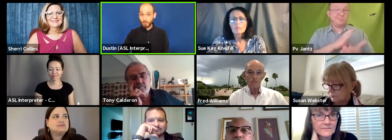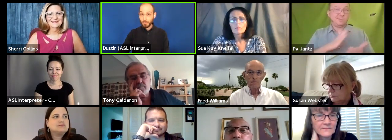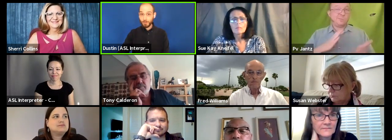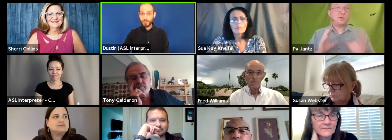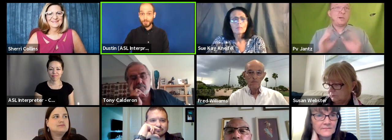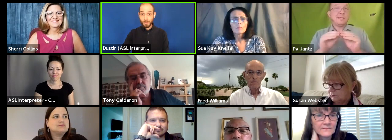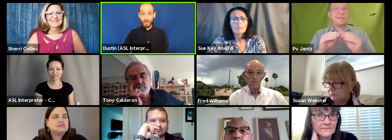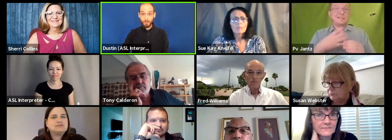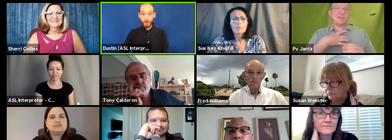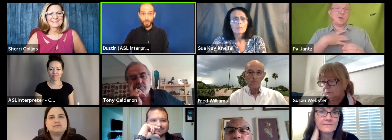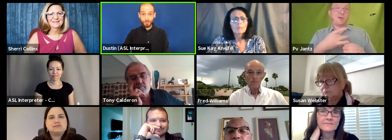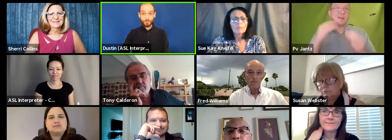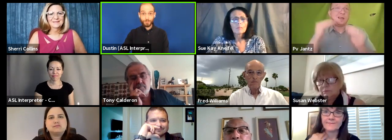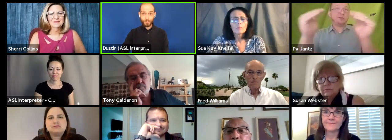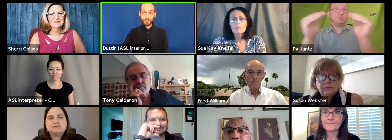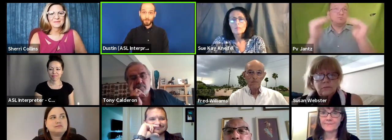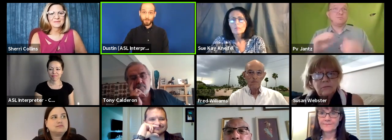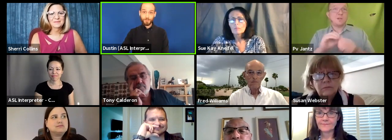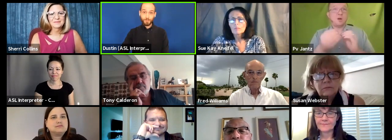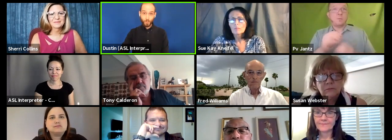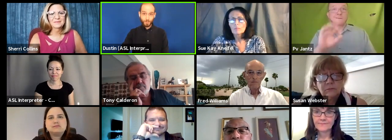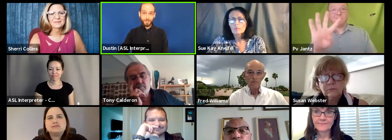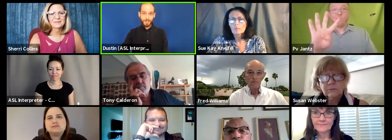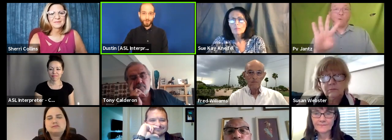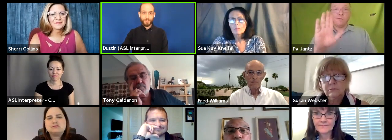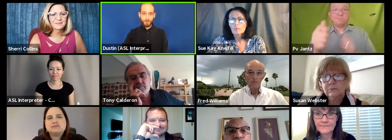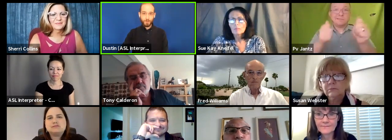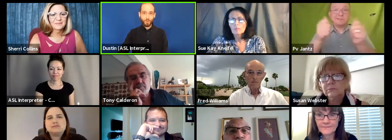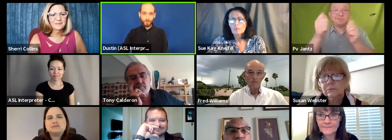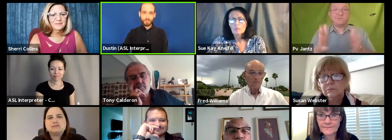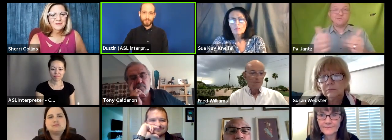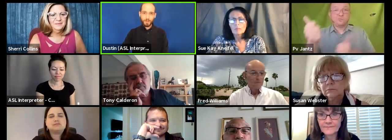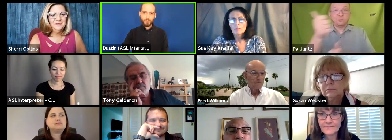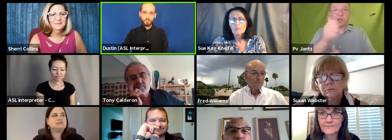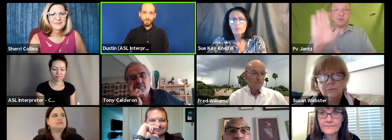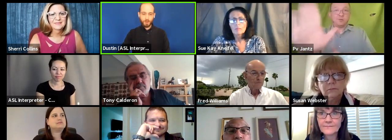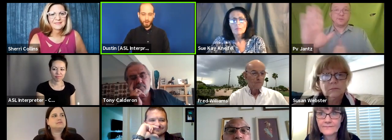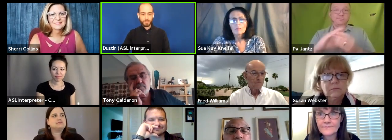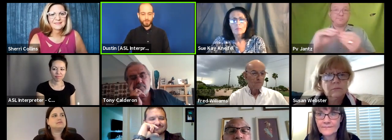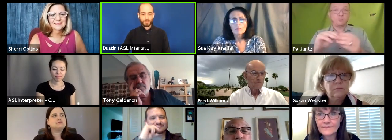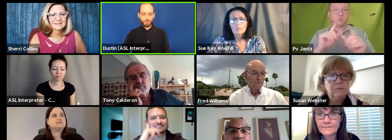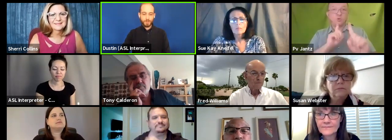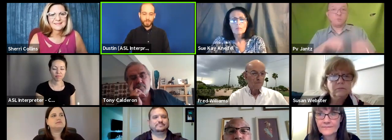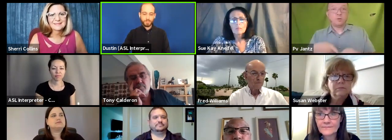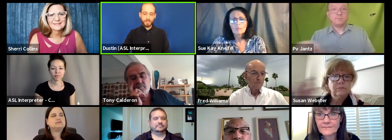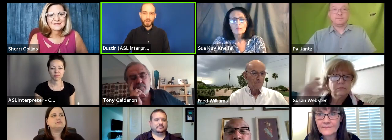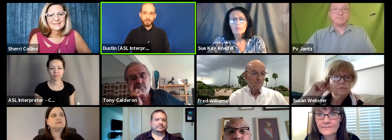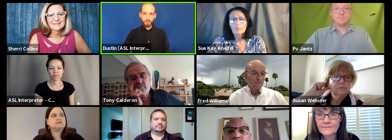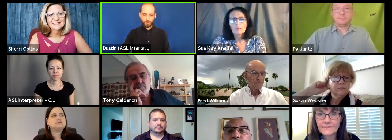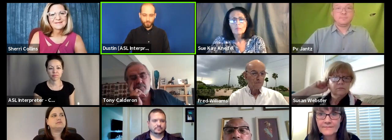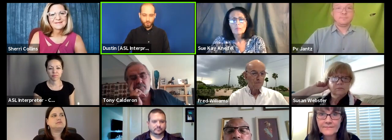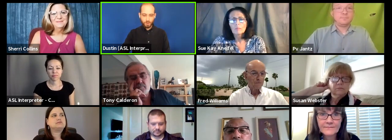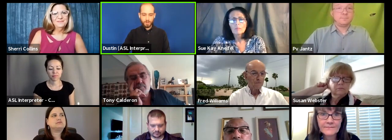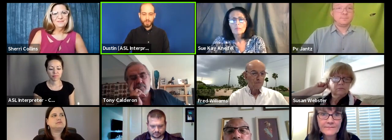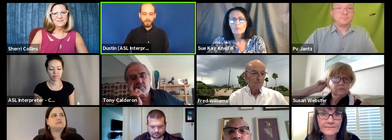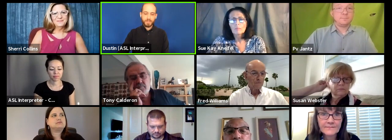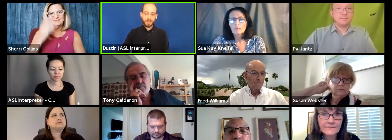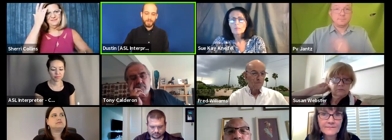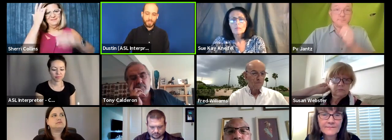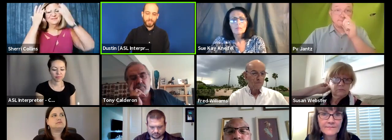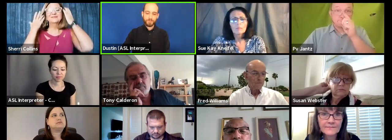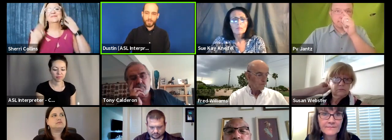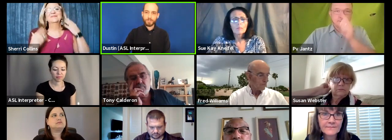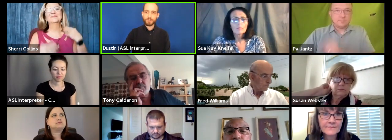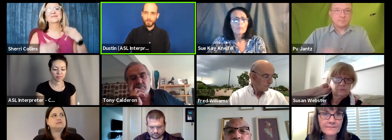That concludes my remarks for this board meeting, for my report. Moving on to agenda item number 4,